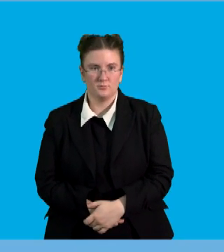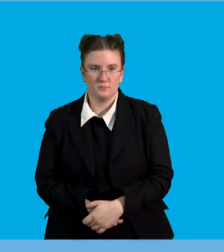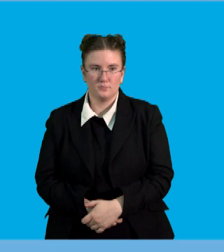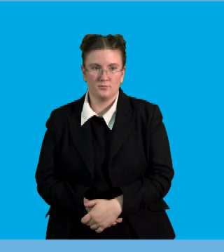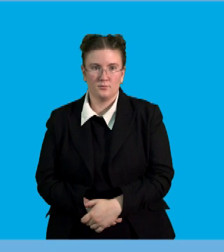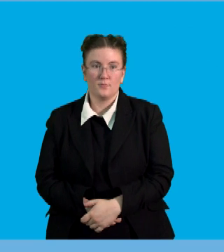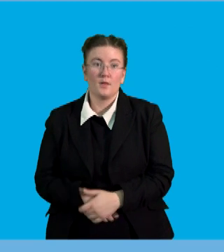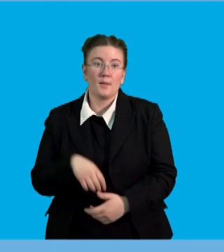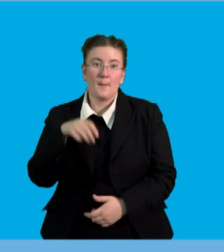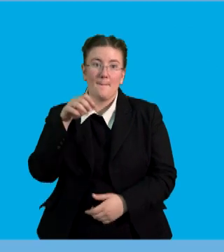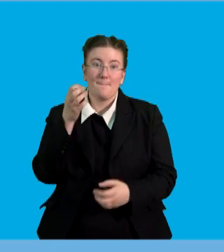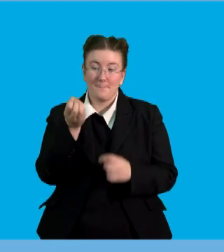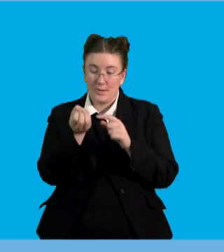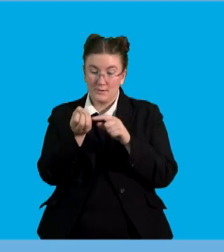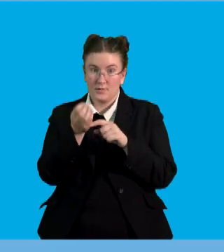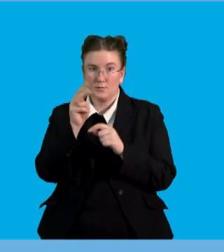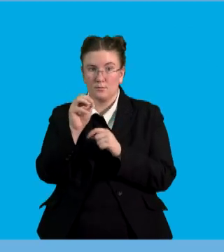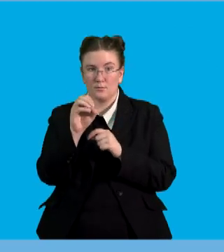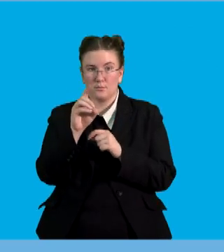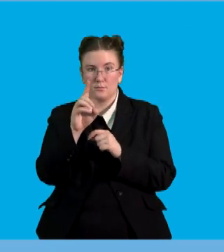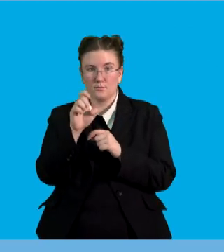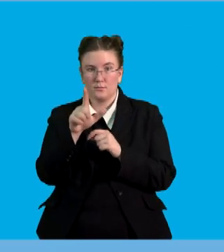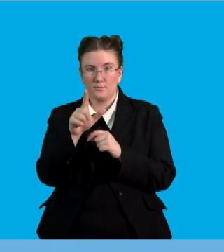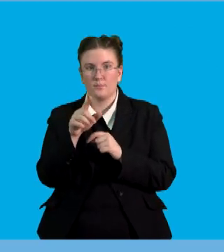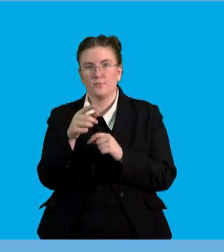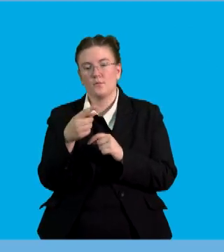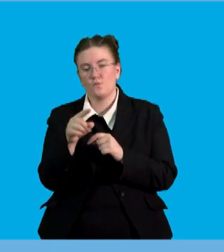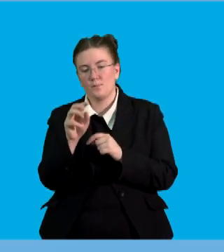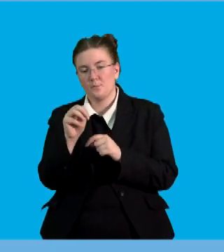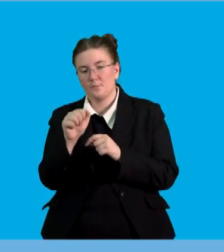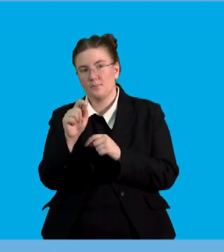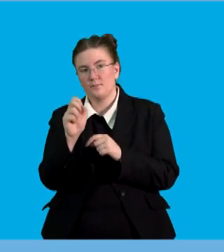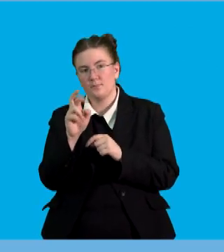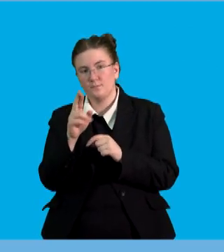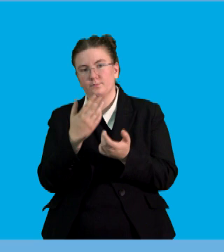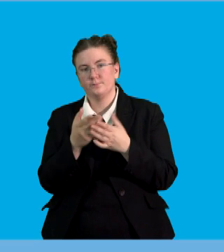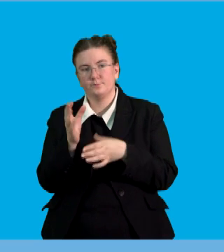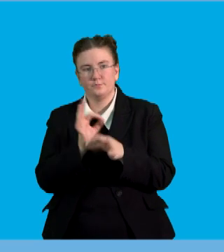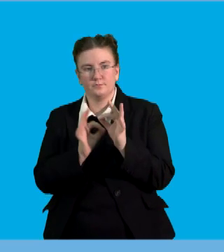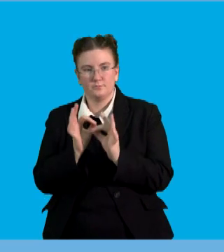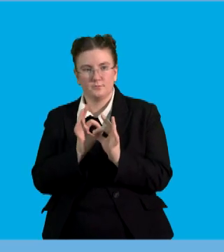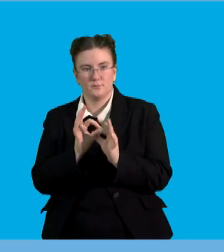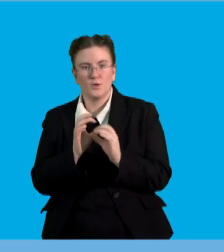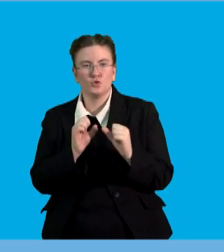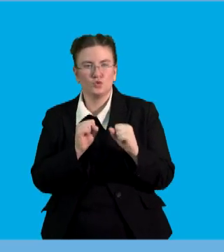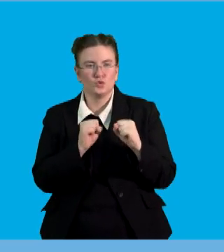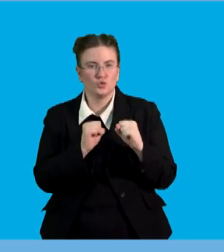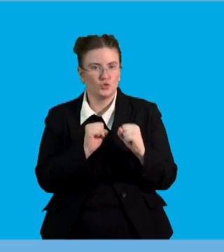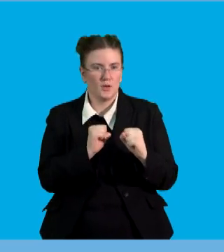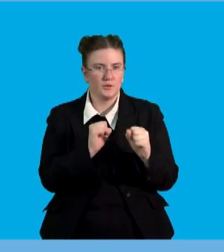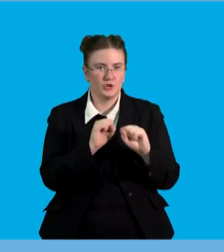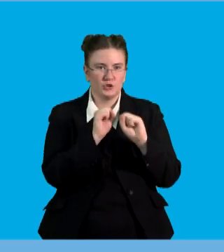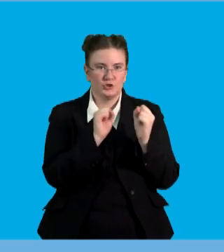Use the particle model of matter to explain why solids have a fixed shape. So solids.